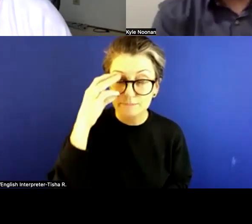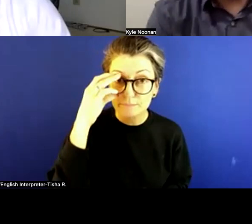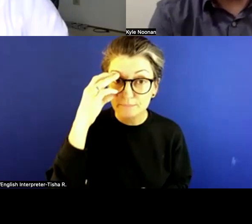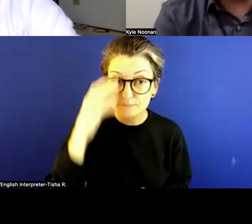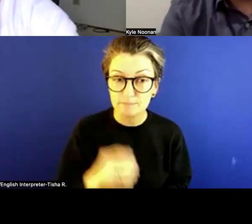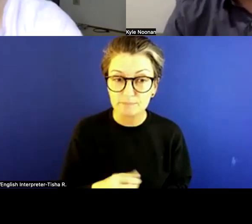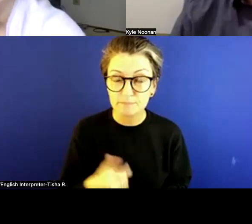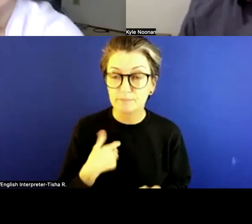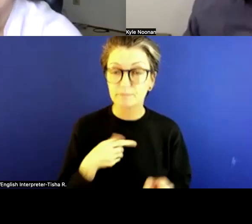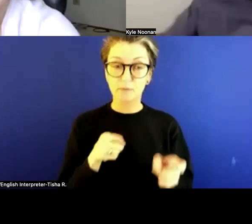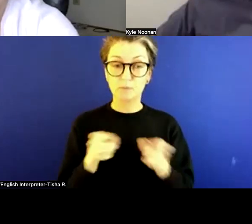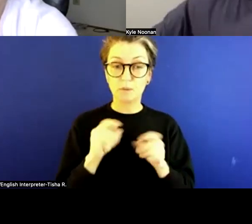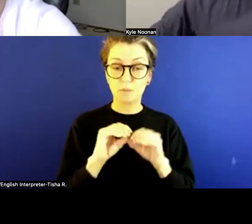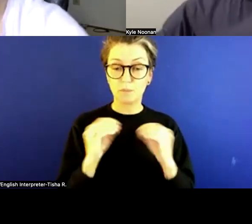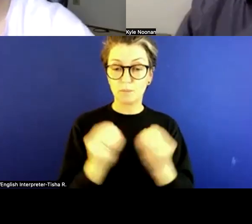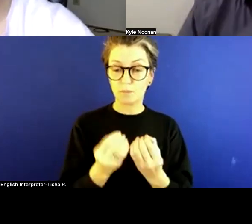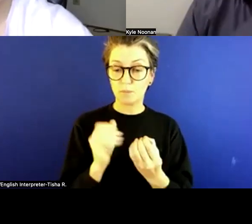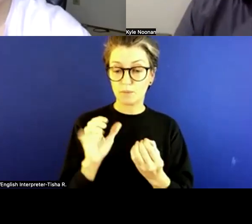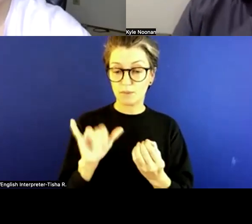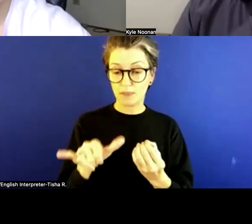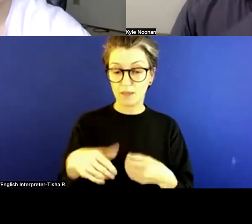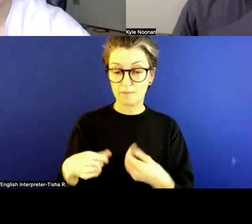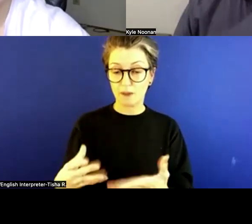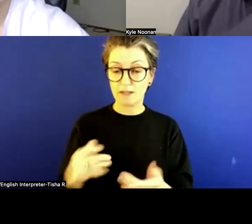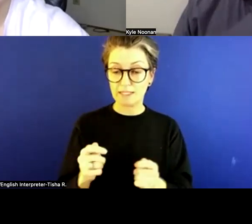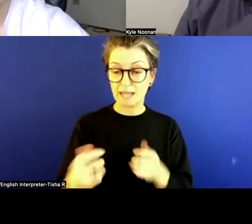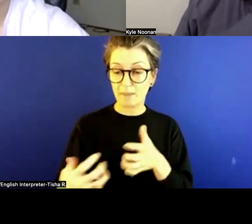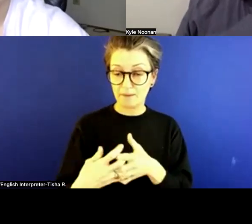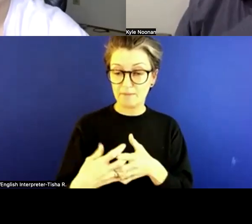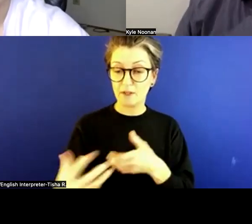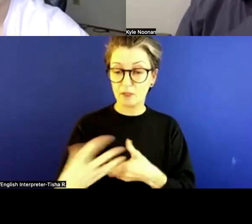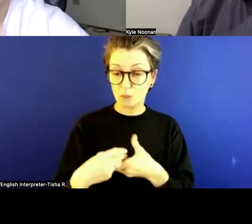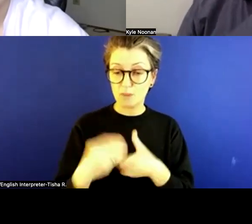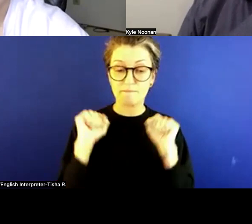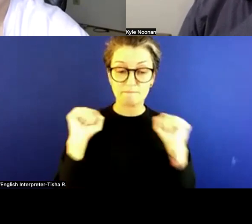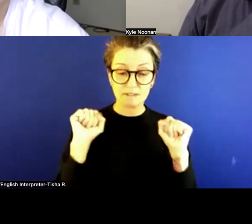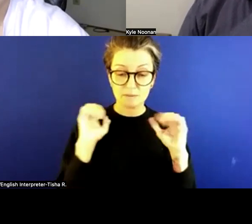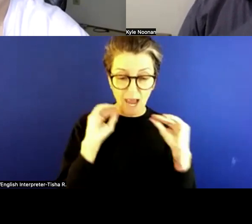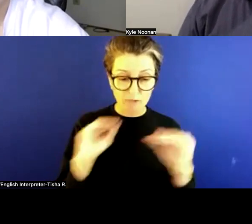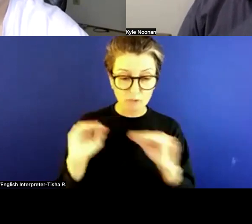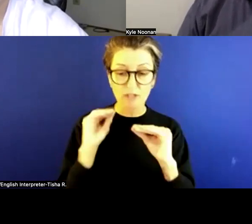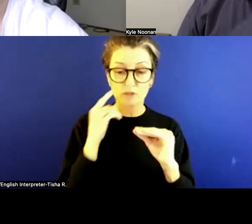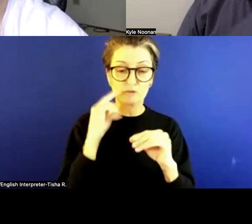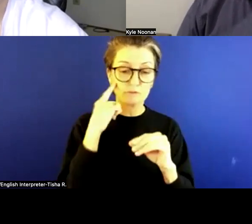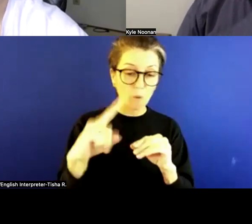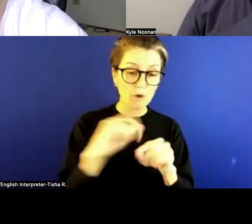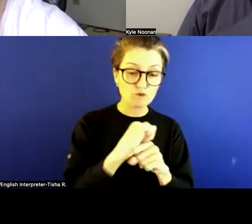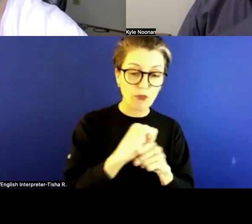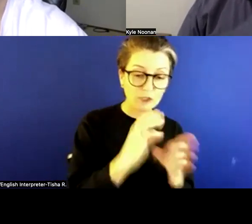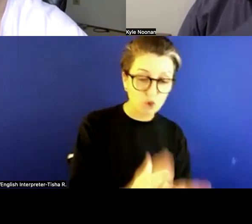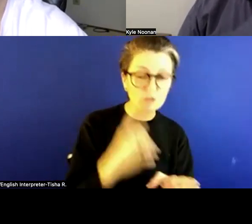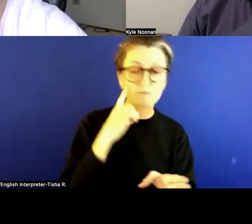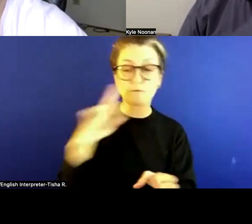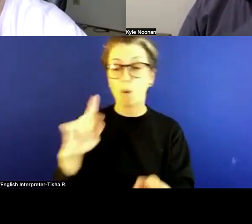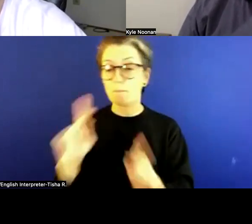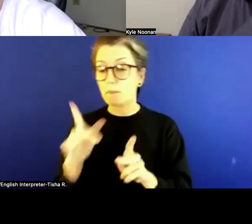run an organization that provides adaptive and inclusive fitness education to trainers, therapists, whoever wants to work with people with disabilities